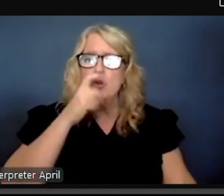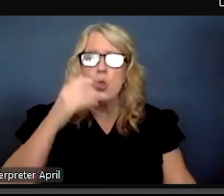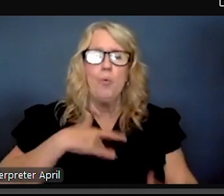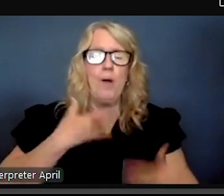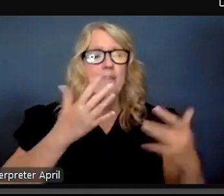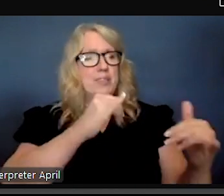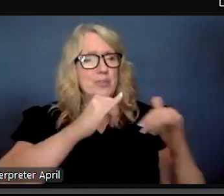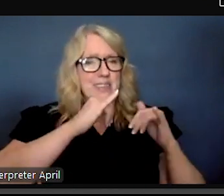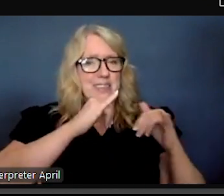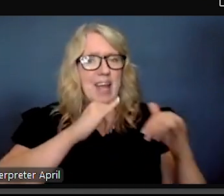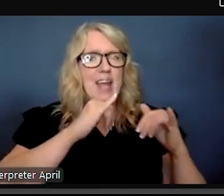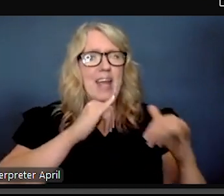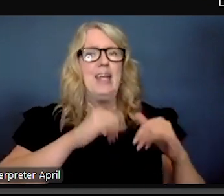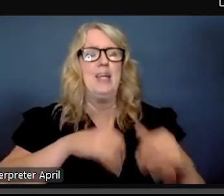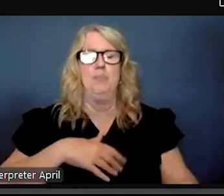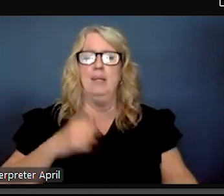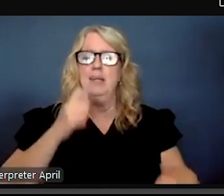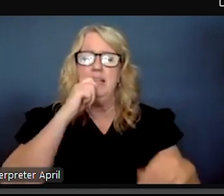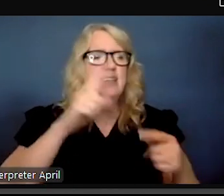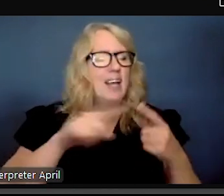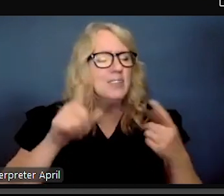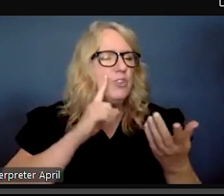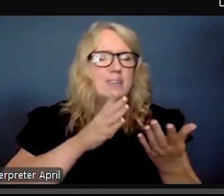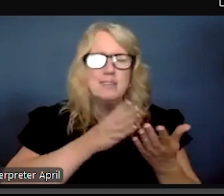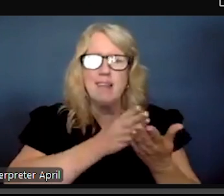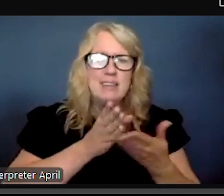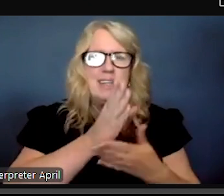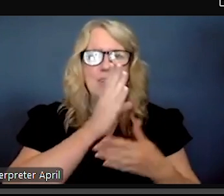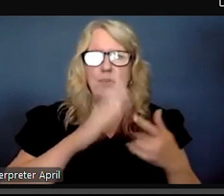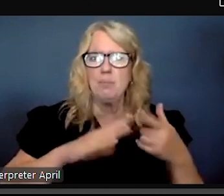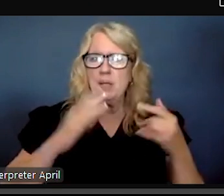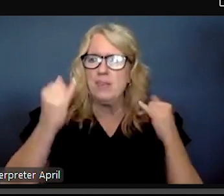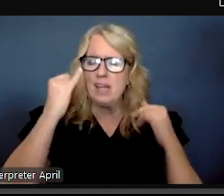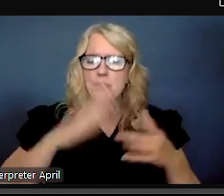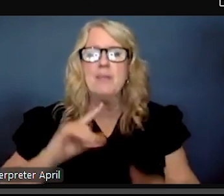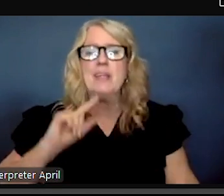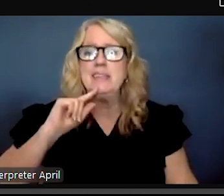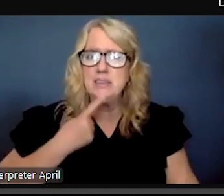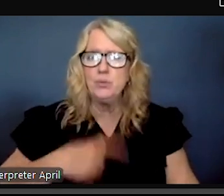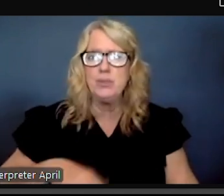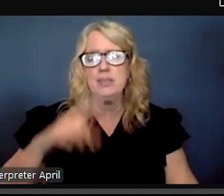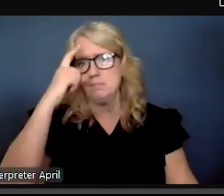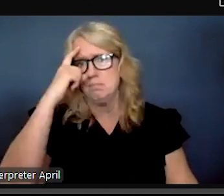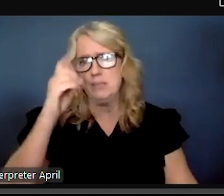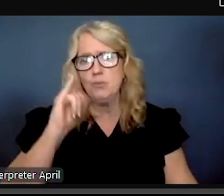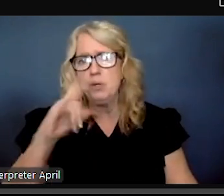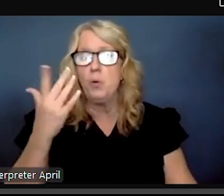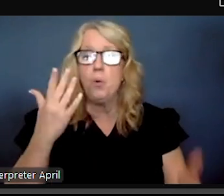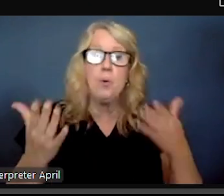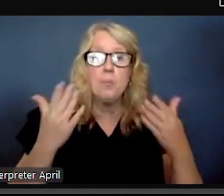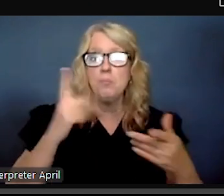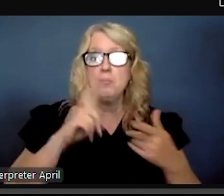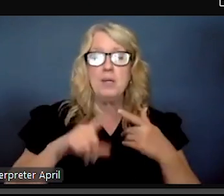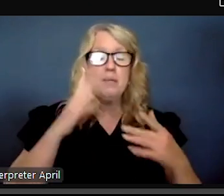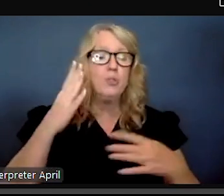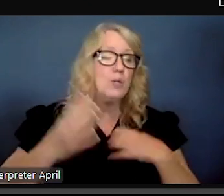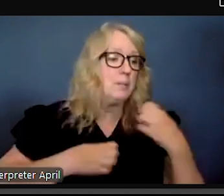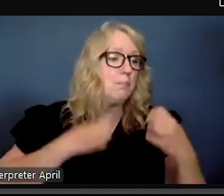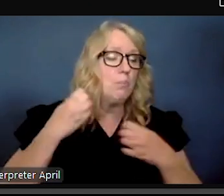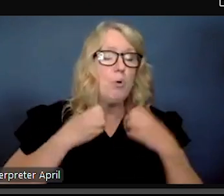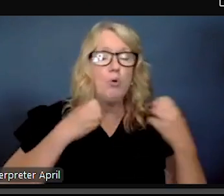like, not just to navigate maybe a serious mental illness or maybe your own emotional